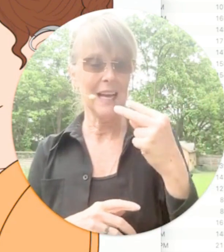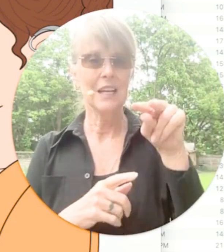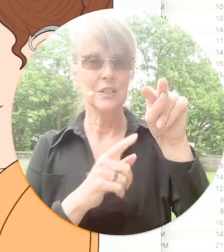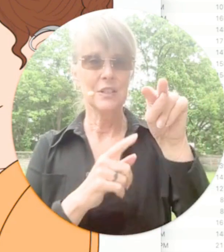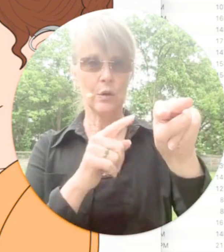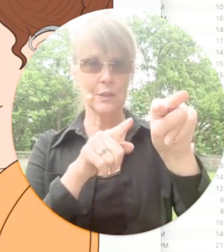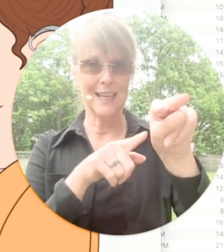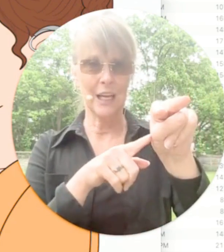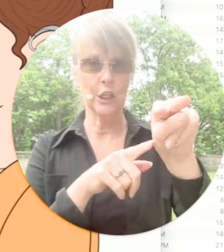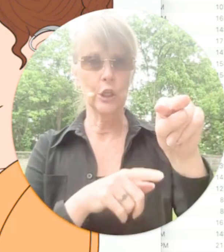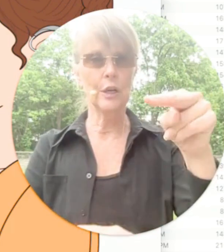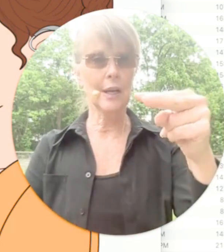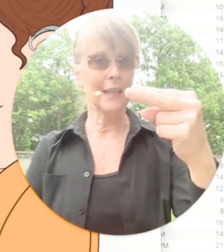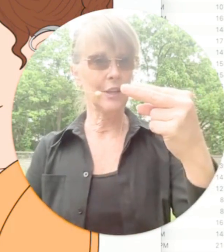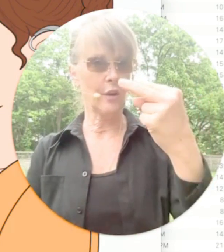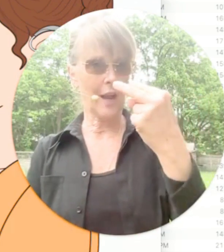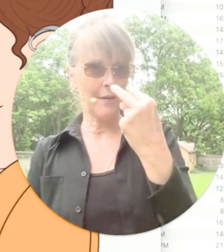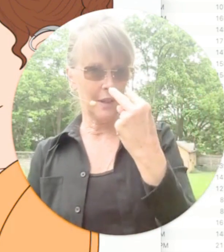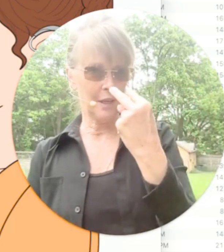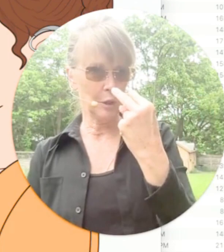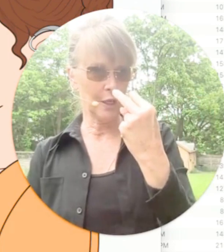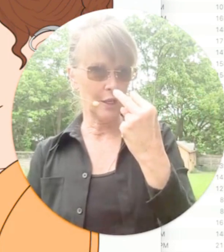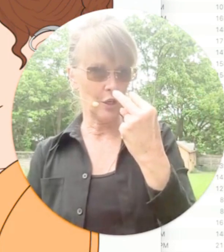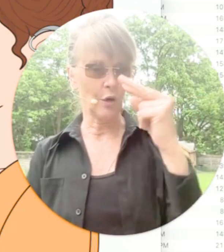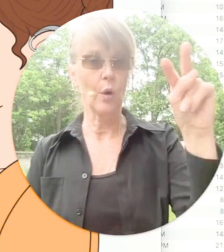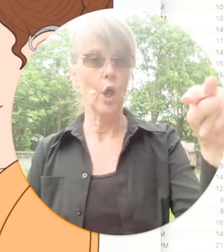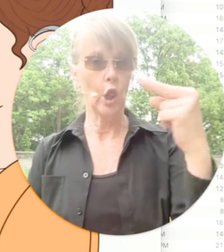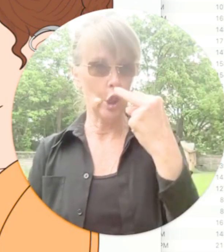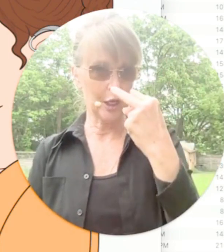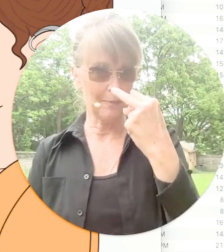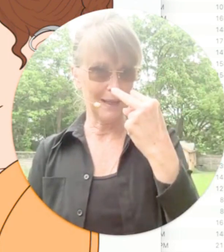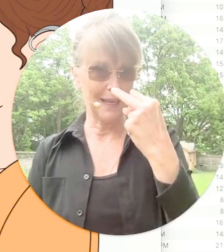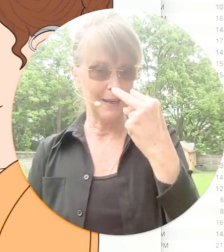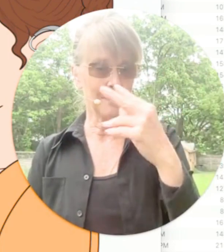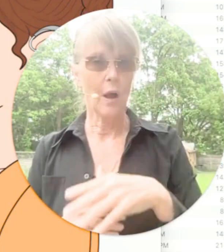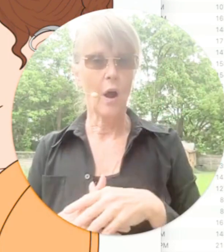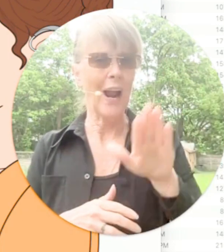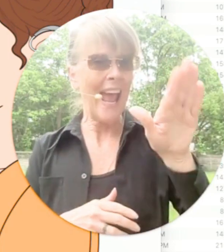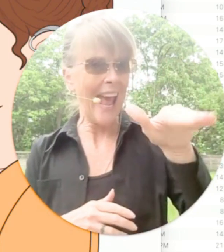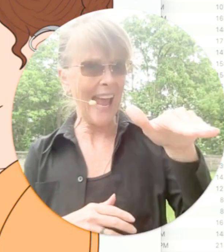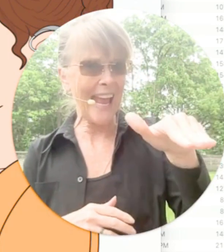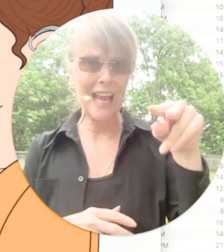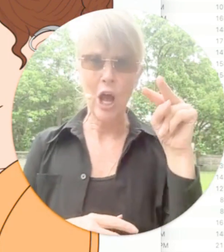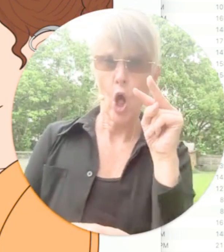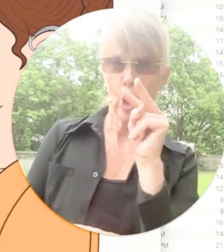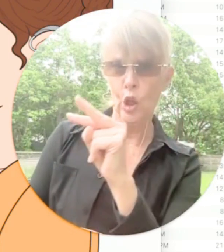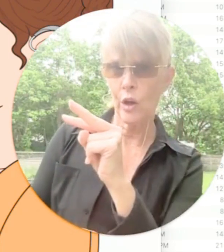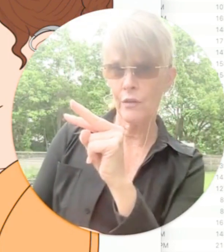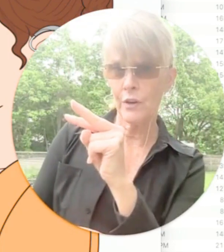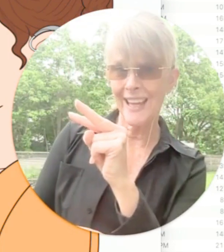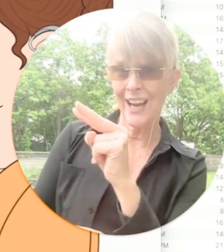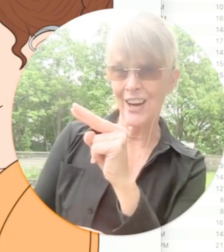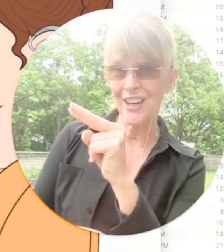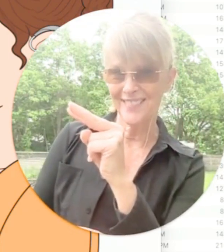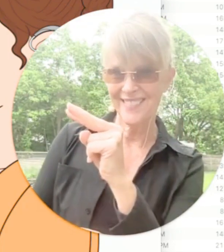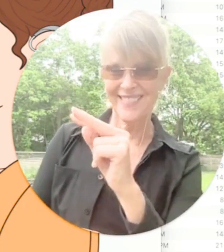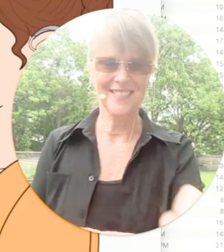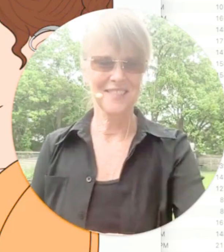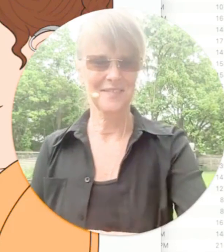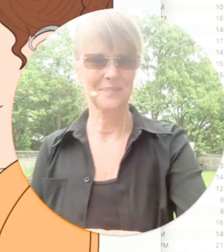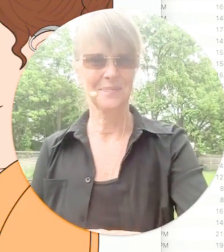me. So you're saying look, and then you're having them look at you. Look at me. Or, hey, look over there.